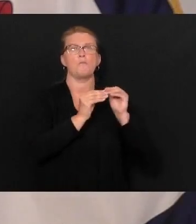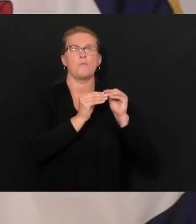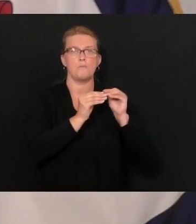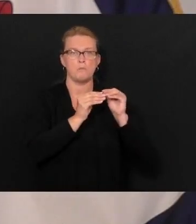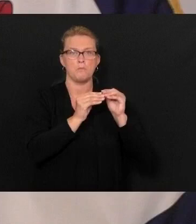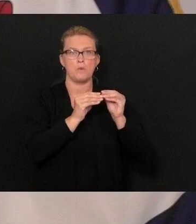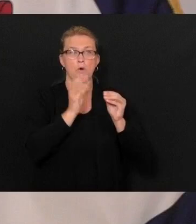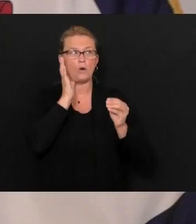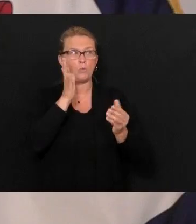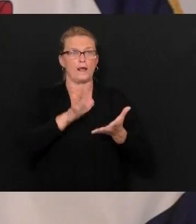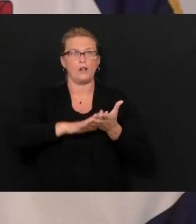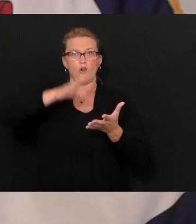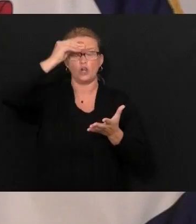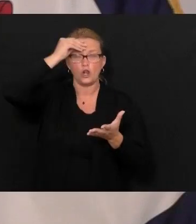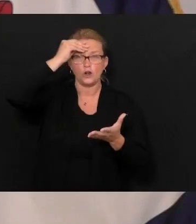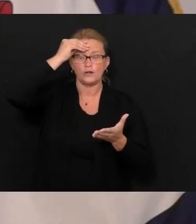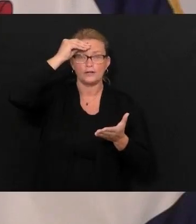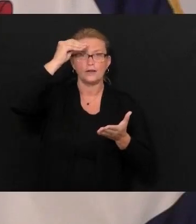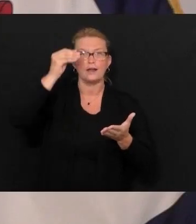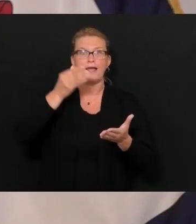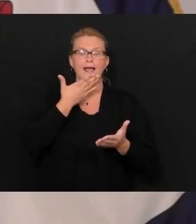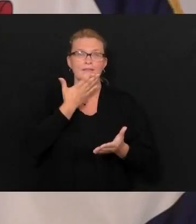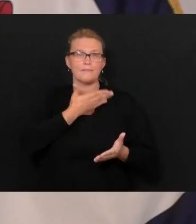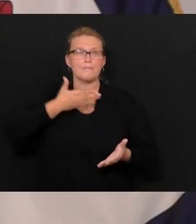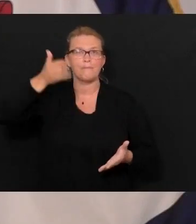we'll learn, and the better